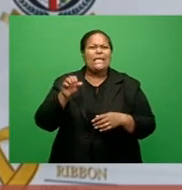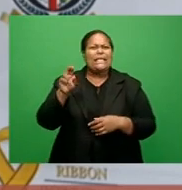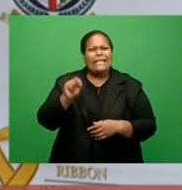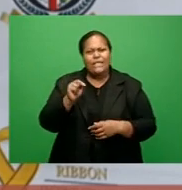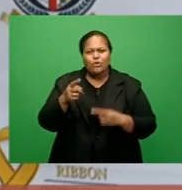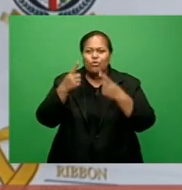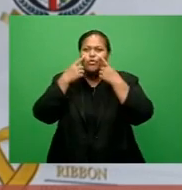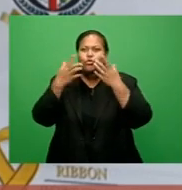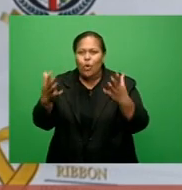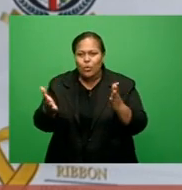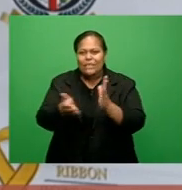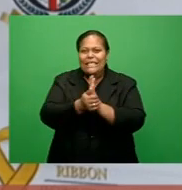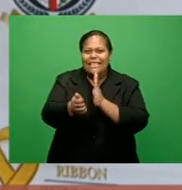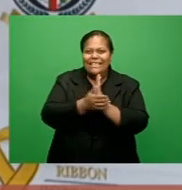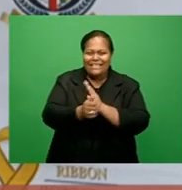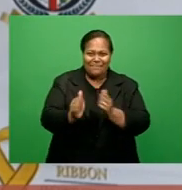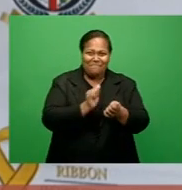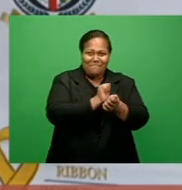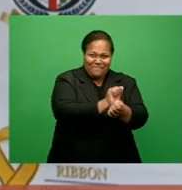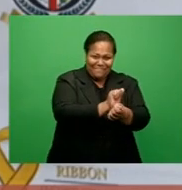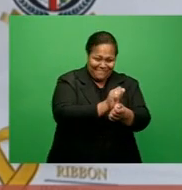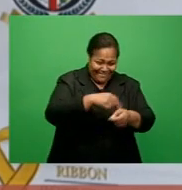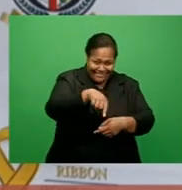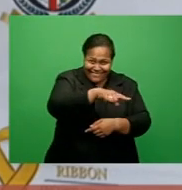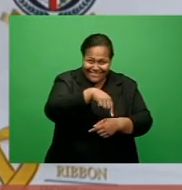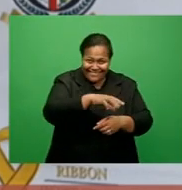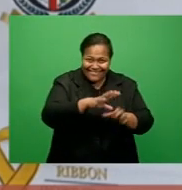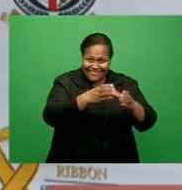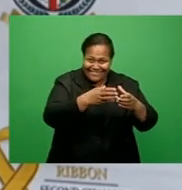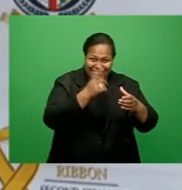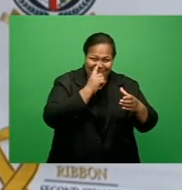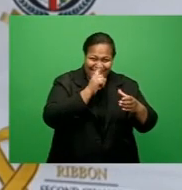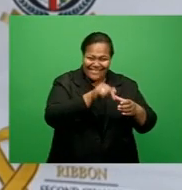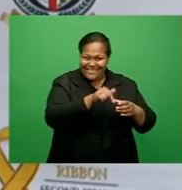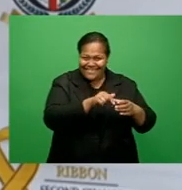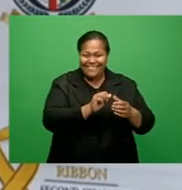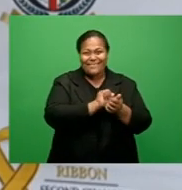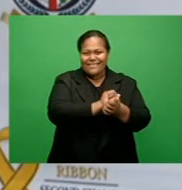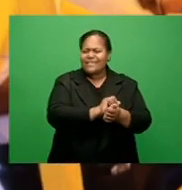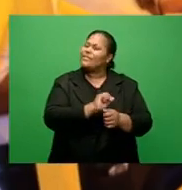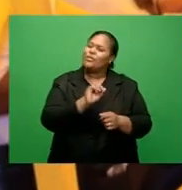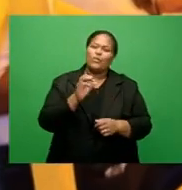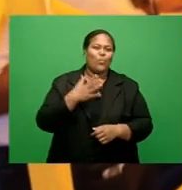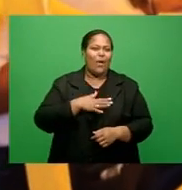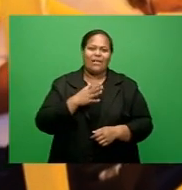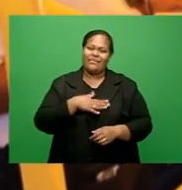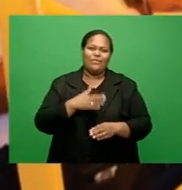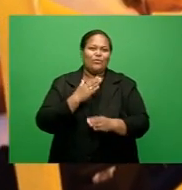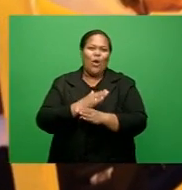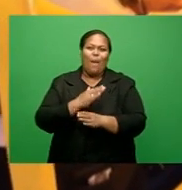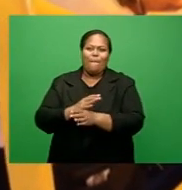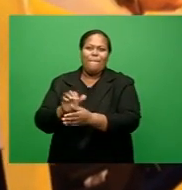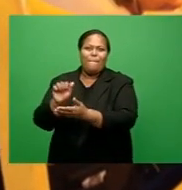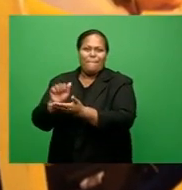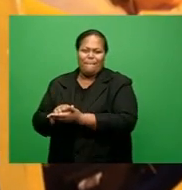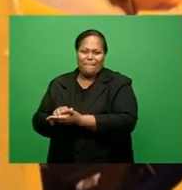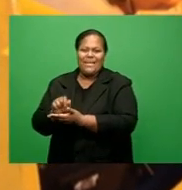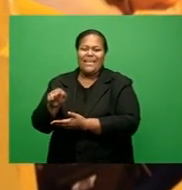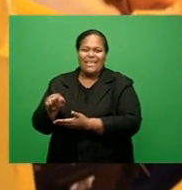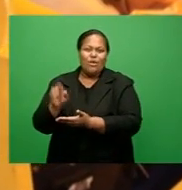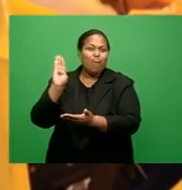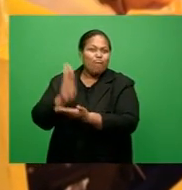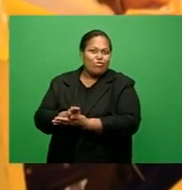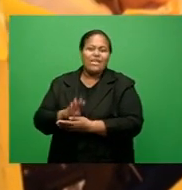sets to prospective employers, and it is about securing of job placements and full-time employment